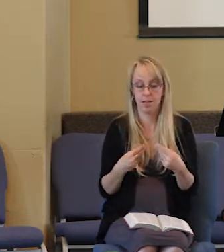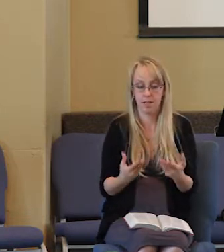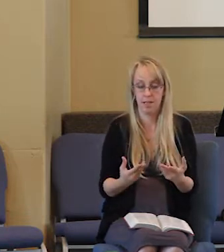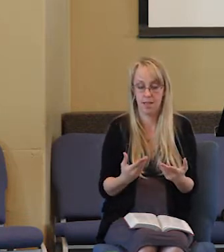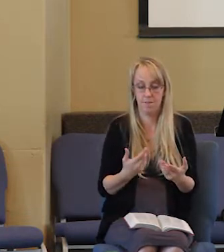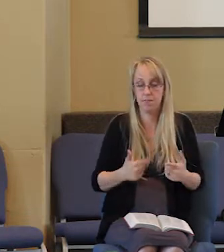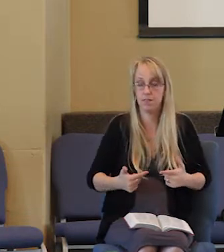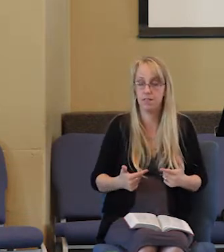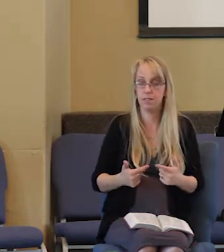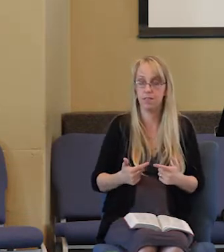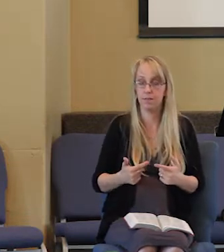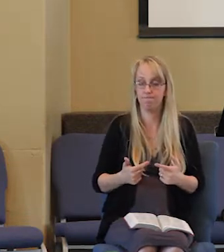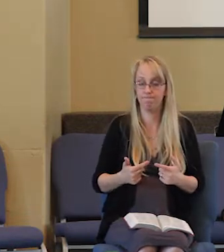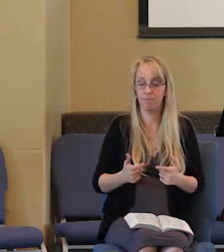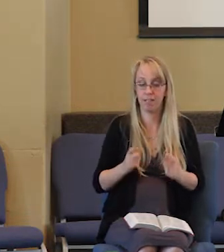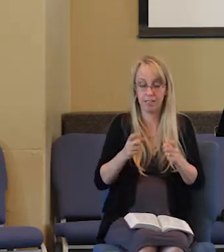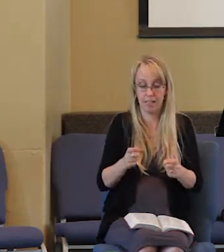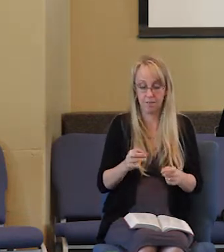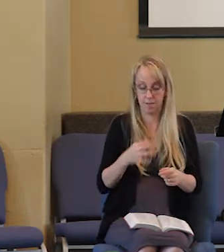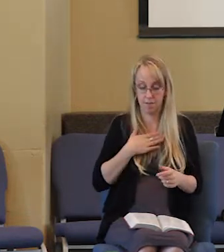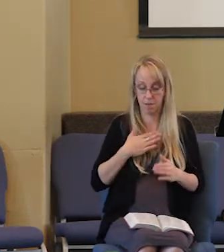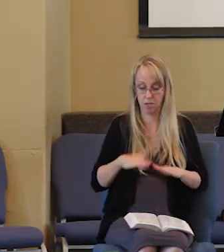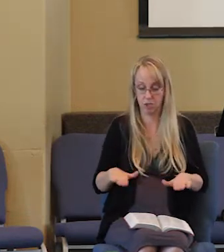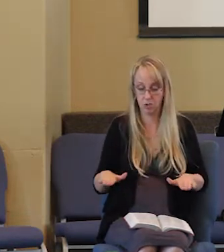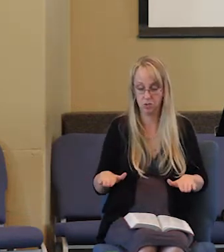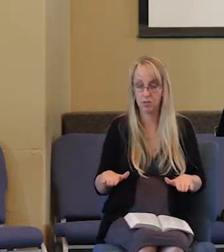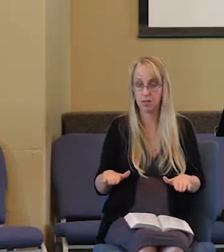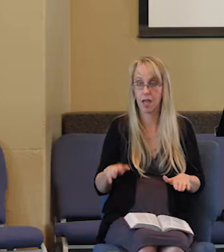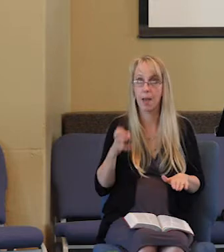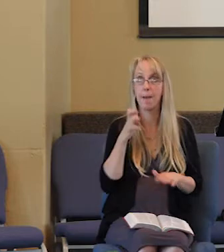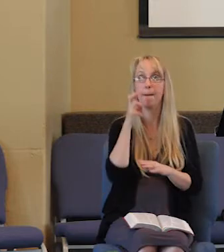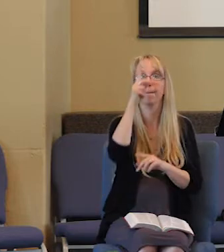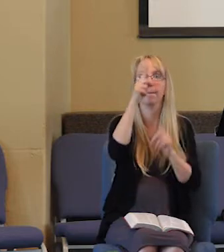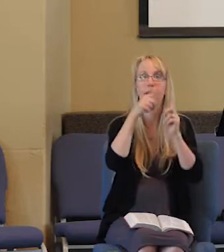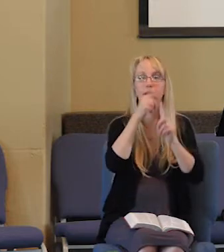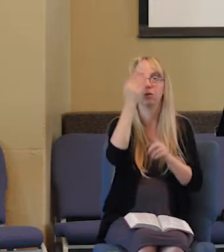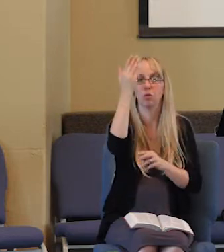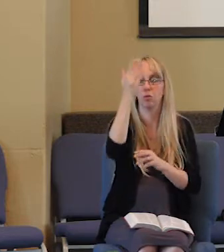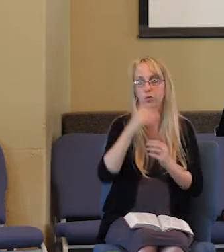the gift of my child, back to you.